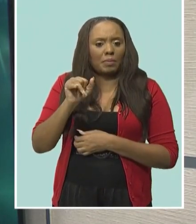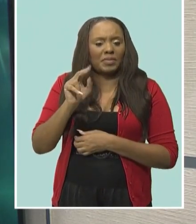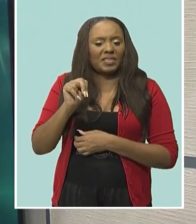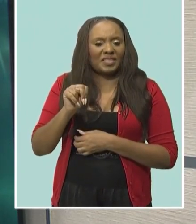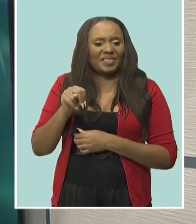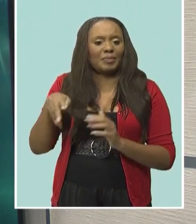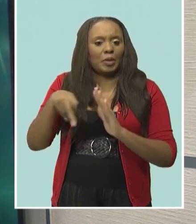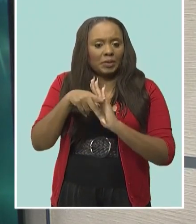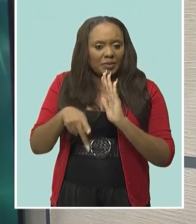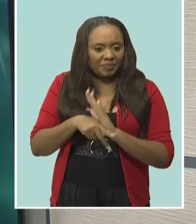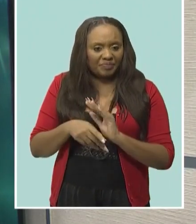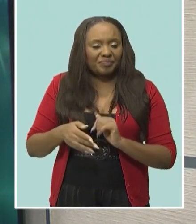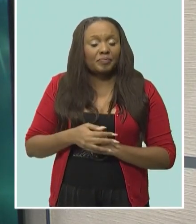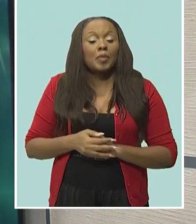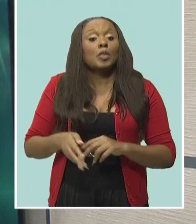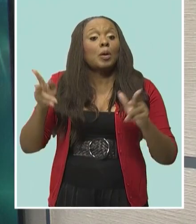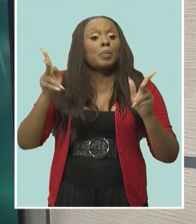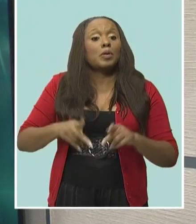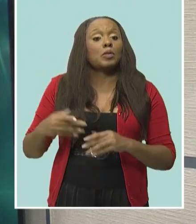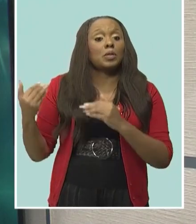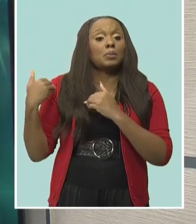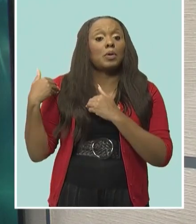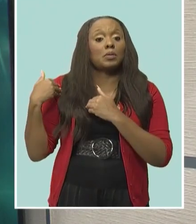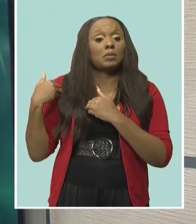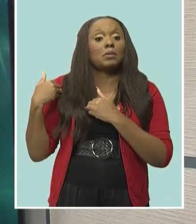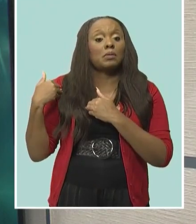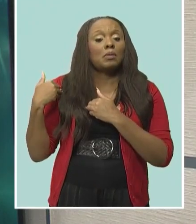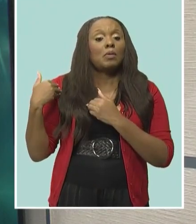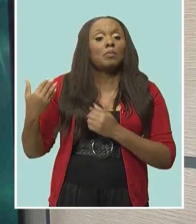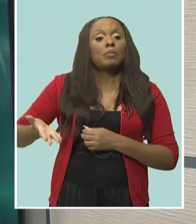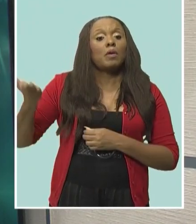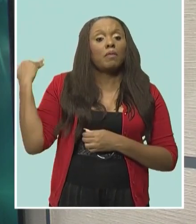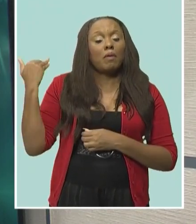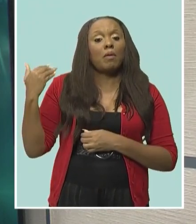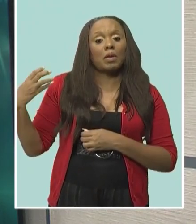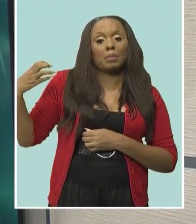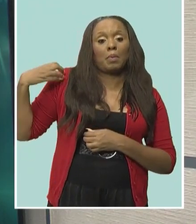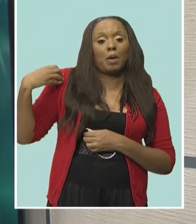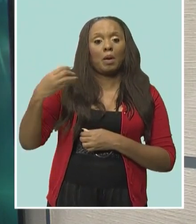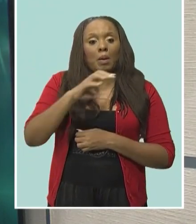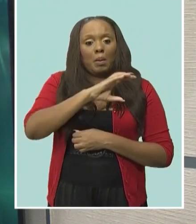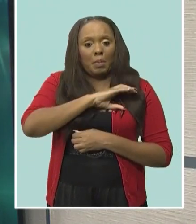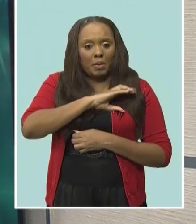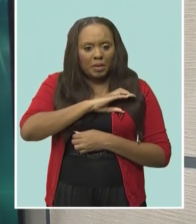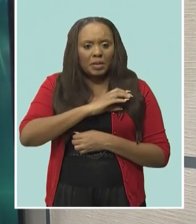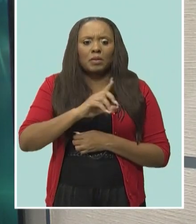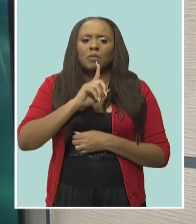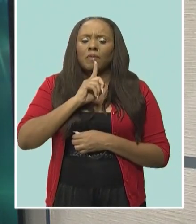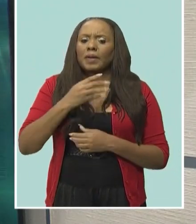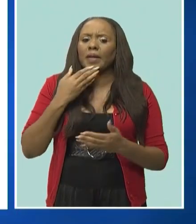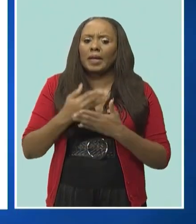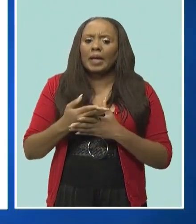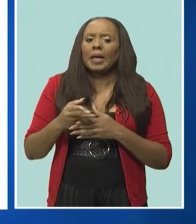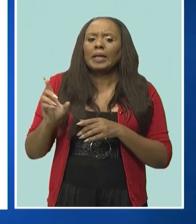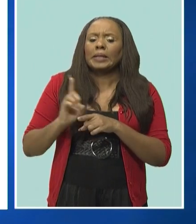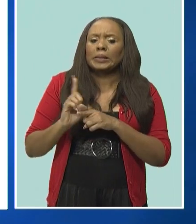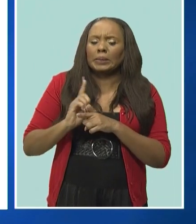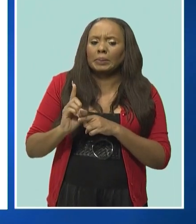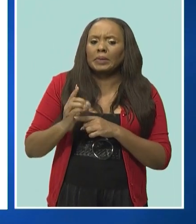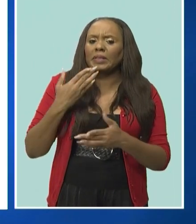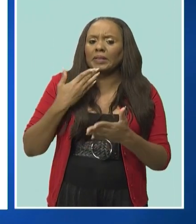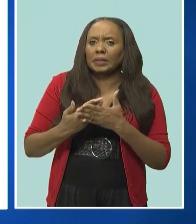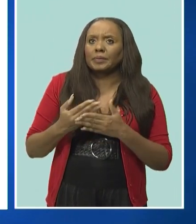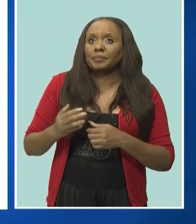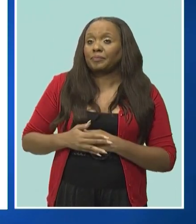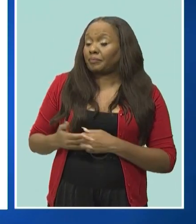good. And if there is still a gap to be filled, he assures it is now smaller with this appointment. It's good for Barbados in the